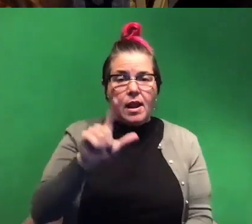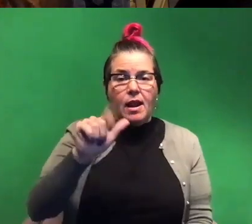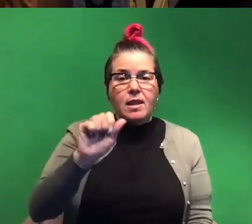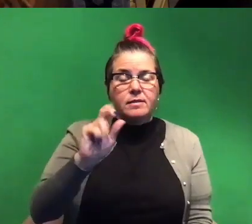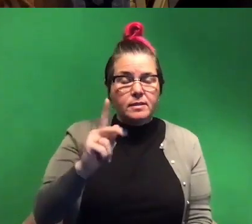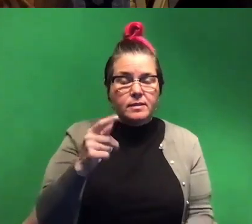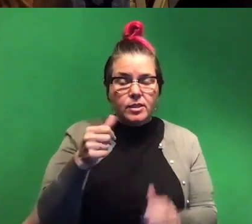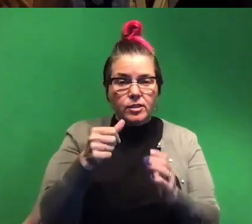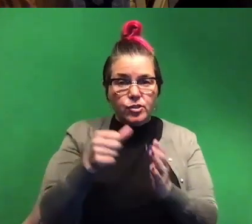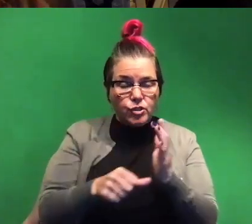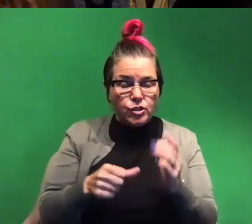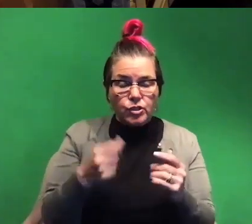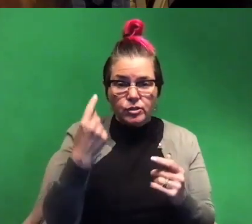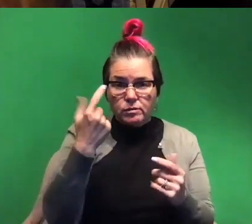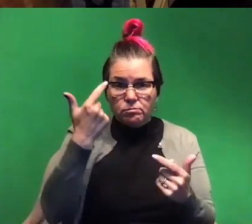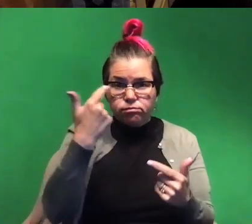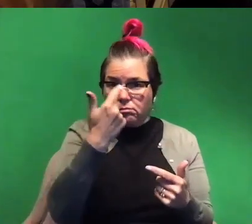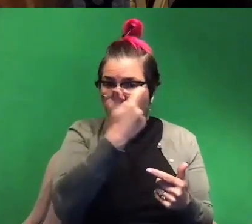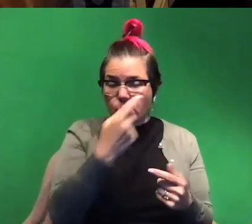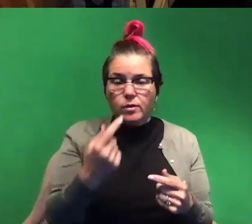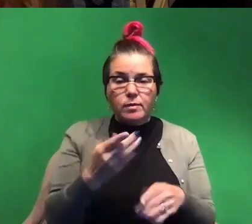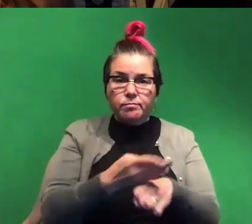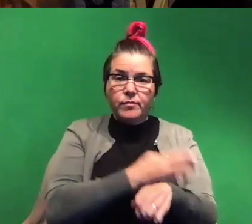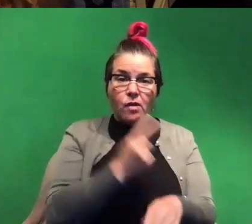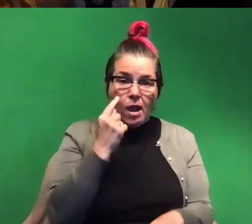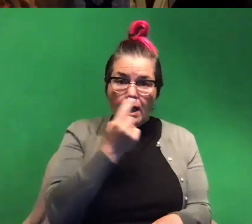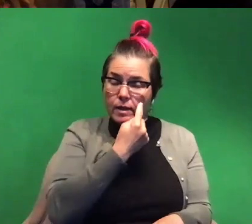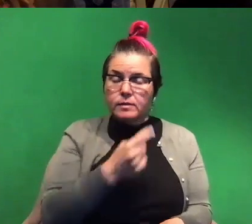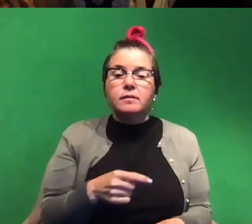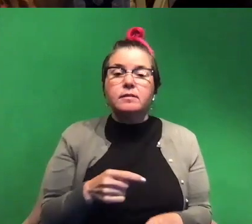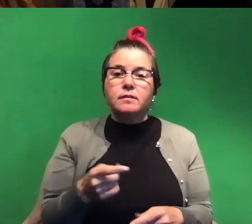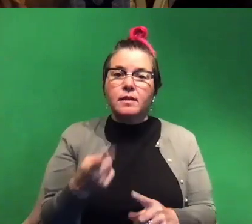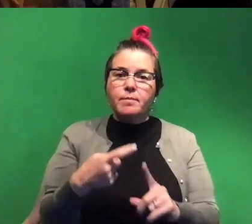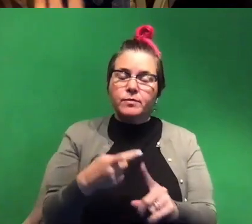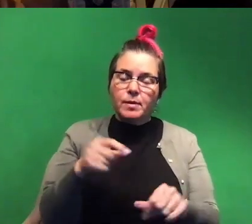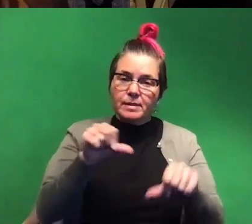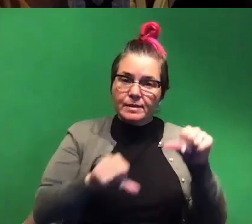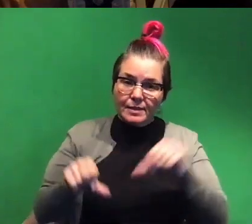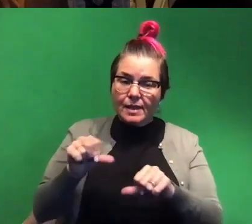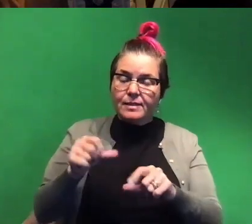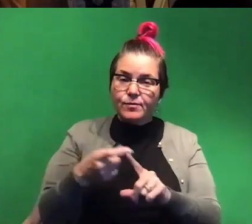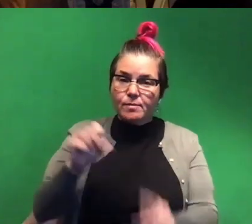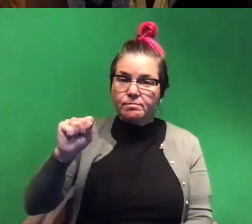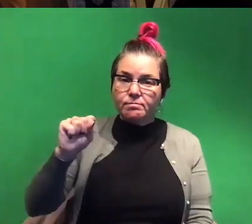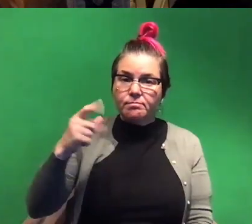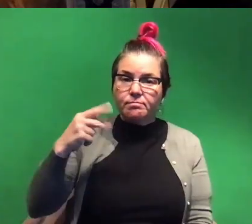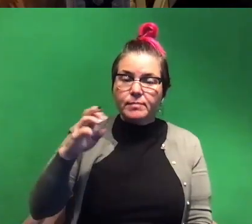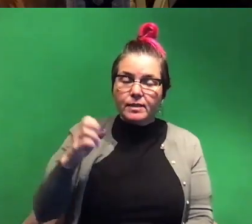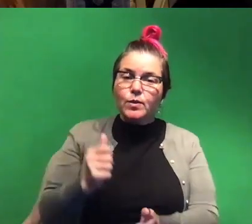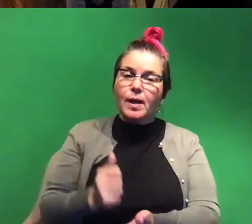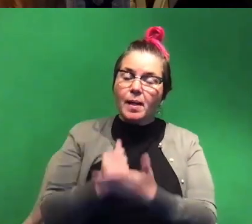to make your eyes 20/20 actually comes from the science that we've done in space to help astronauts see all